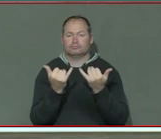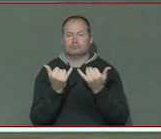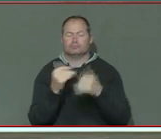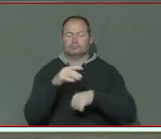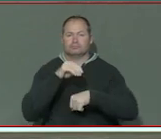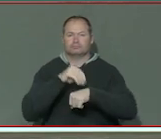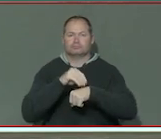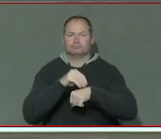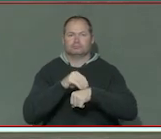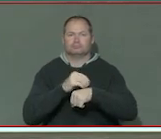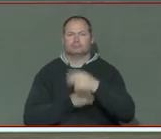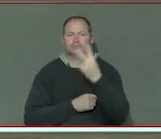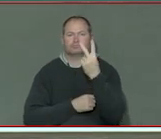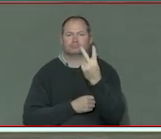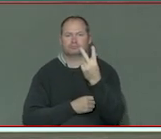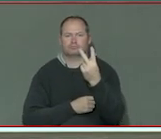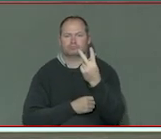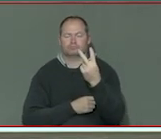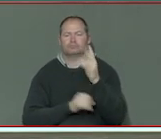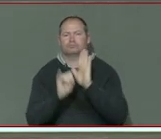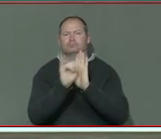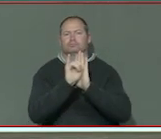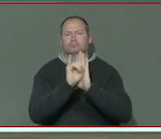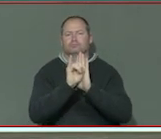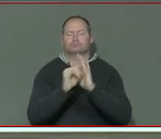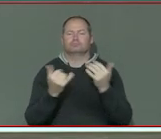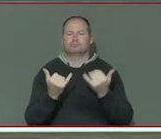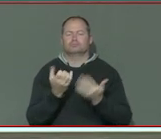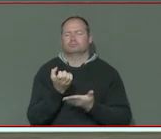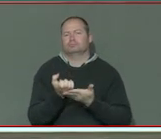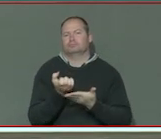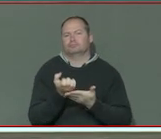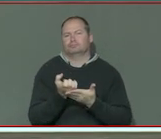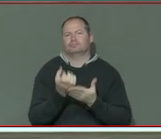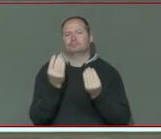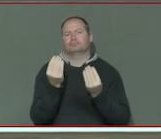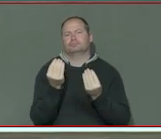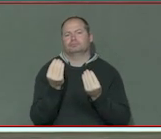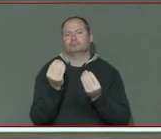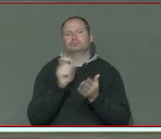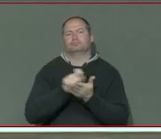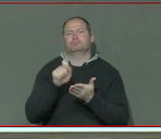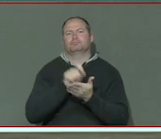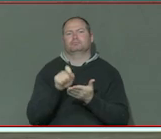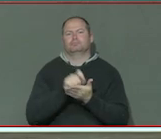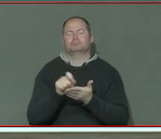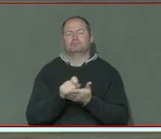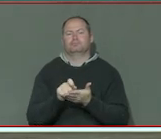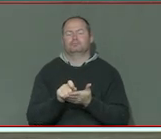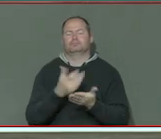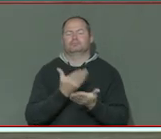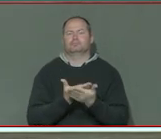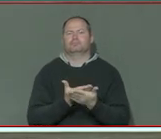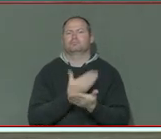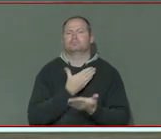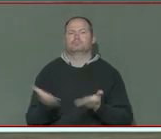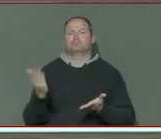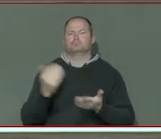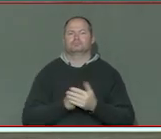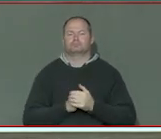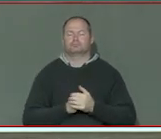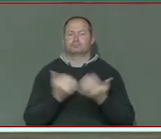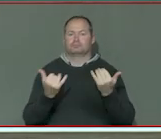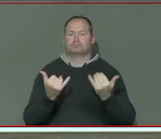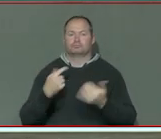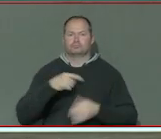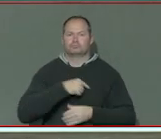the age analysis and quote evidence and figures. So the first thing we always look is at the